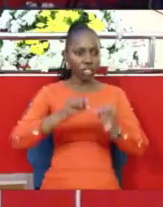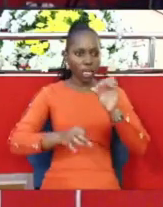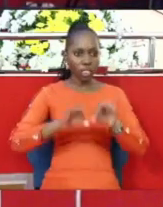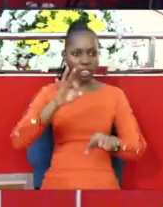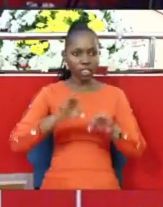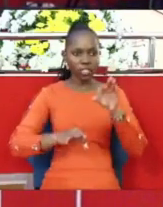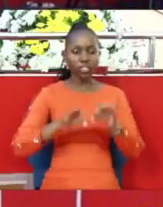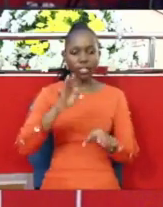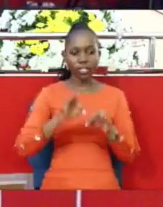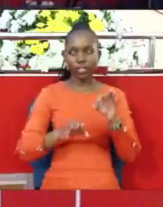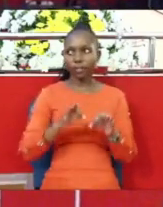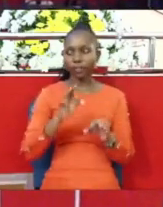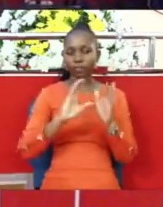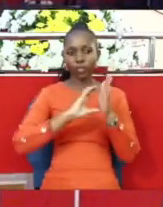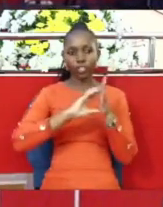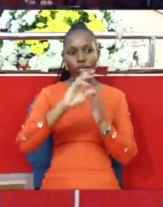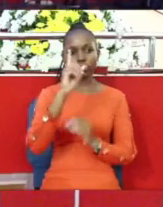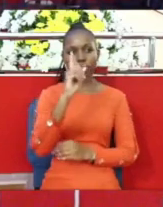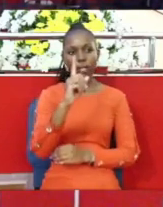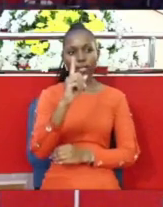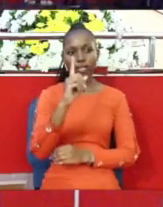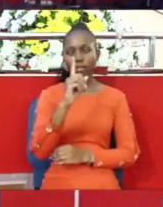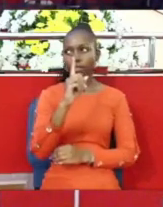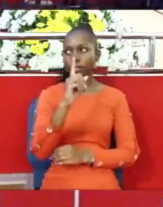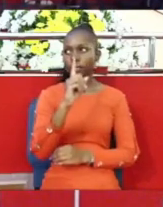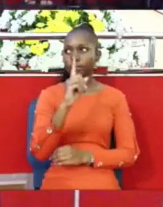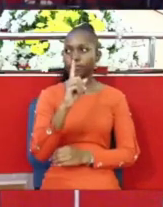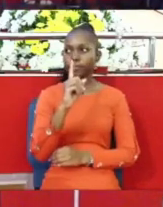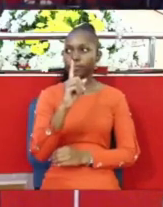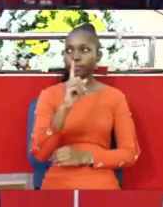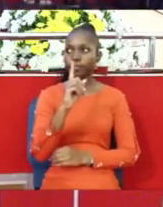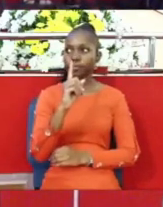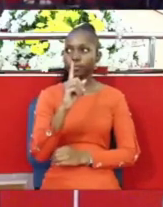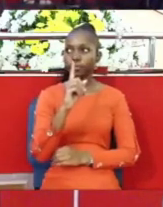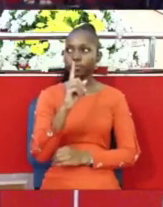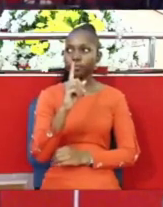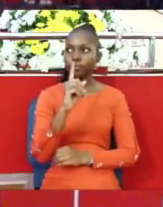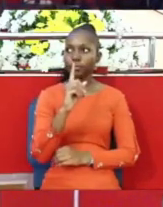me Judges. Ukanipa Waamuzi. I hope I got it right. Natumai nilipata sawia.